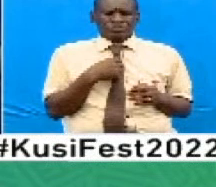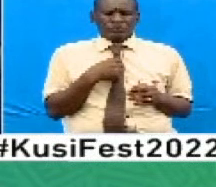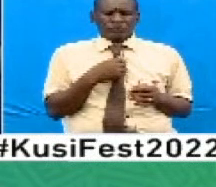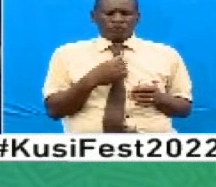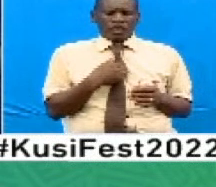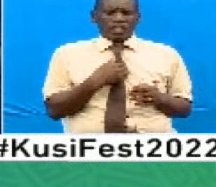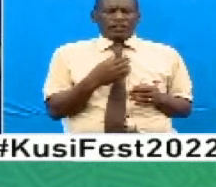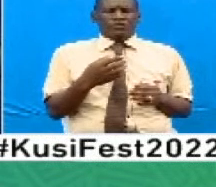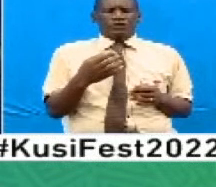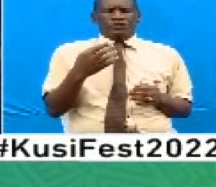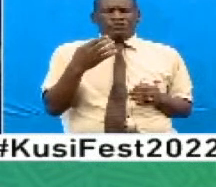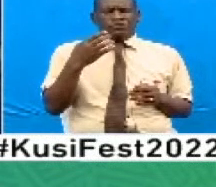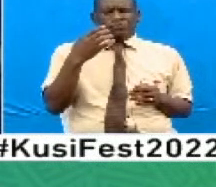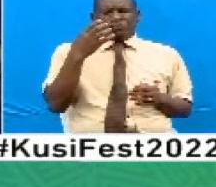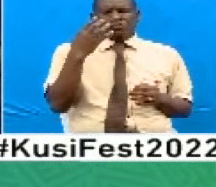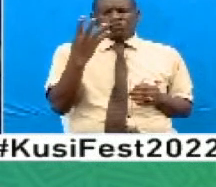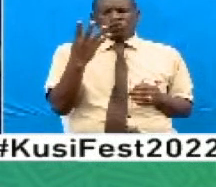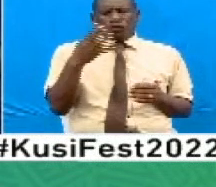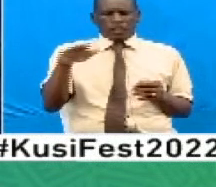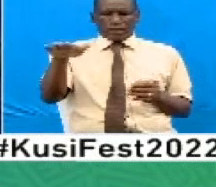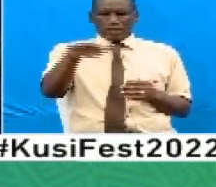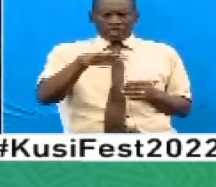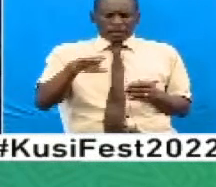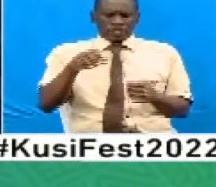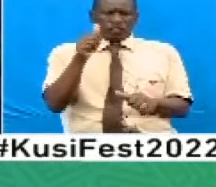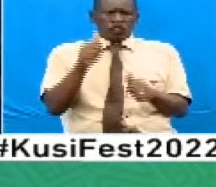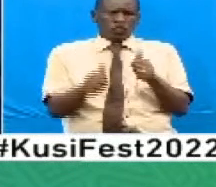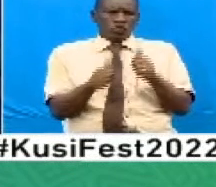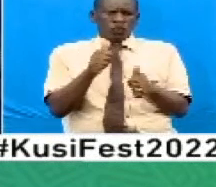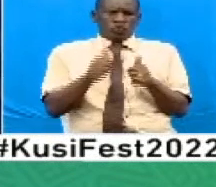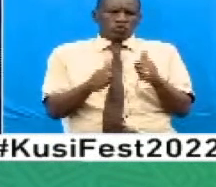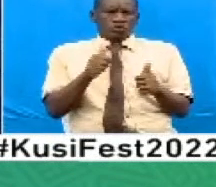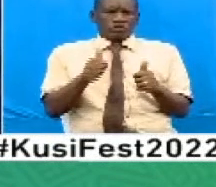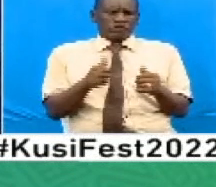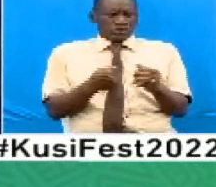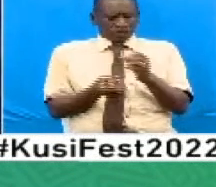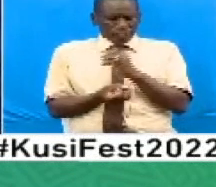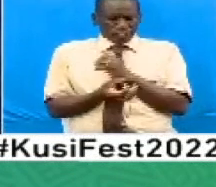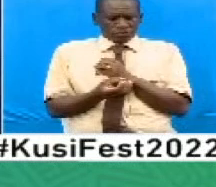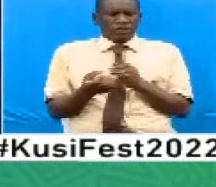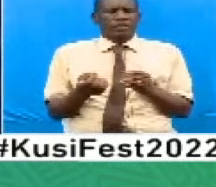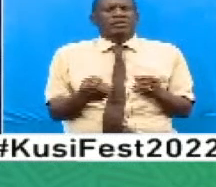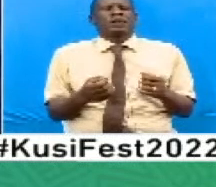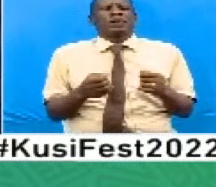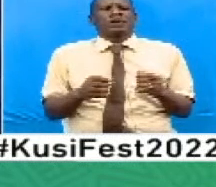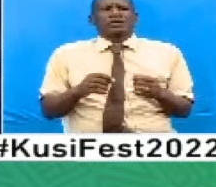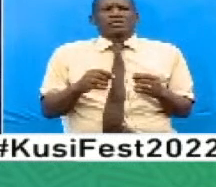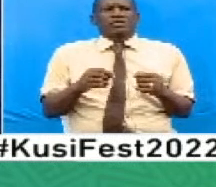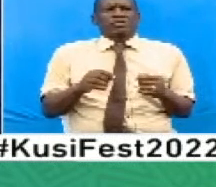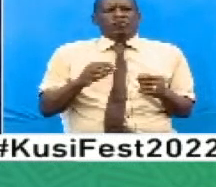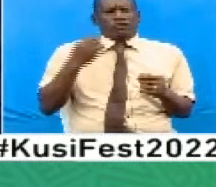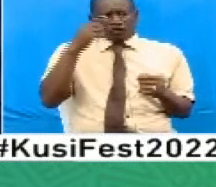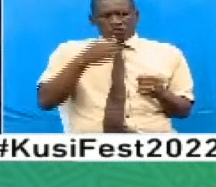four big areas that that I'll go through.